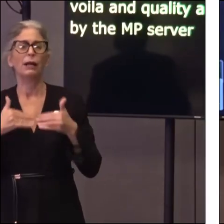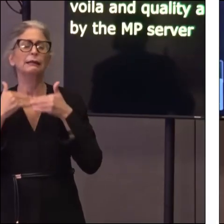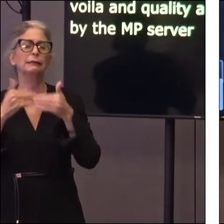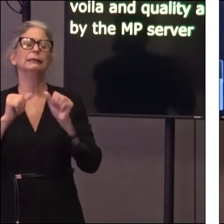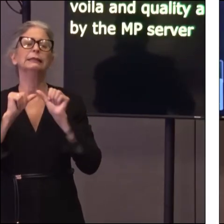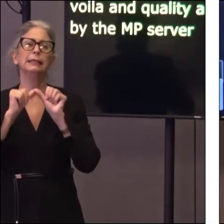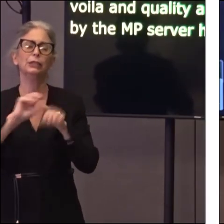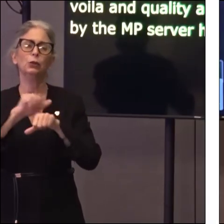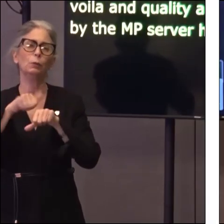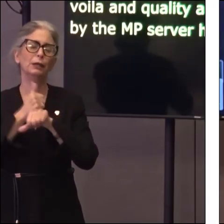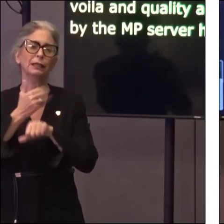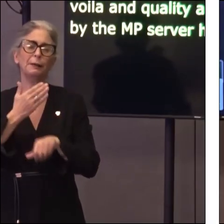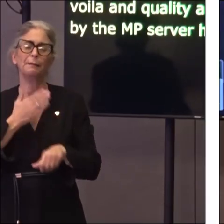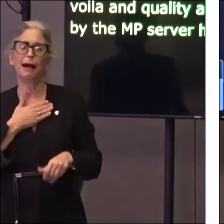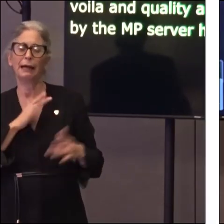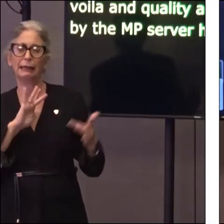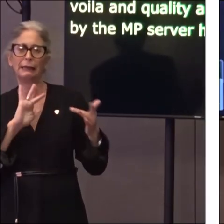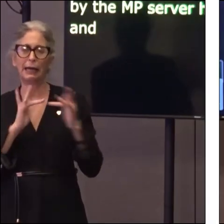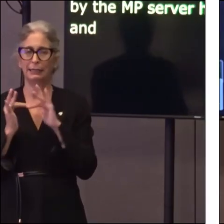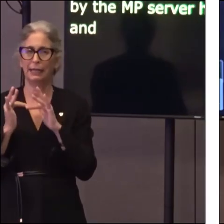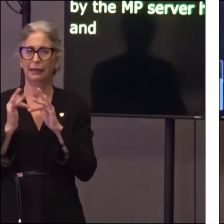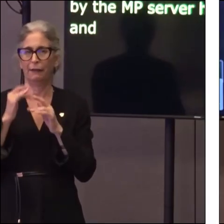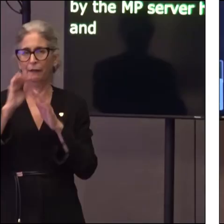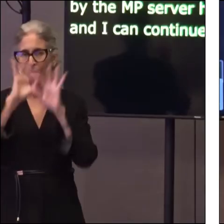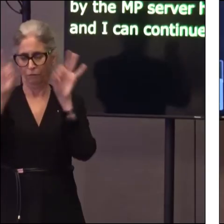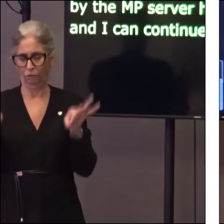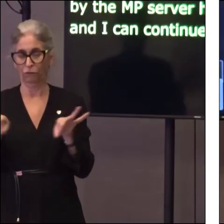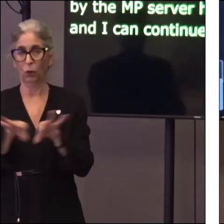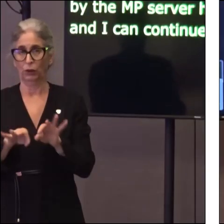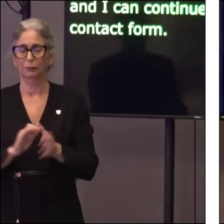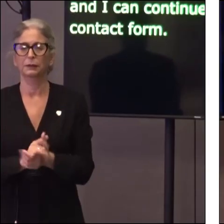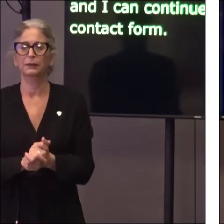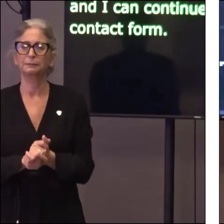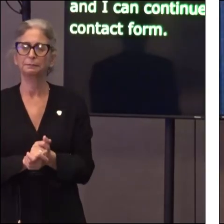continue building my contact form.